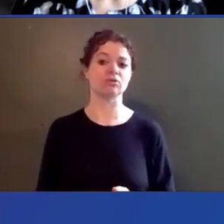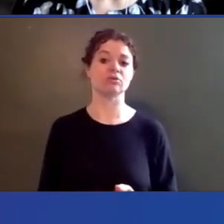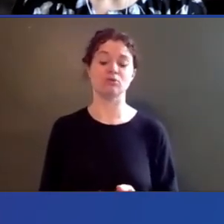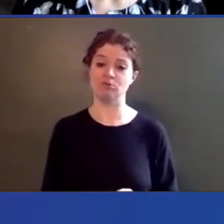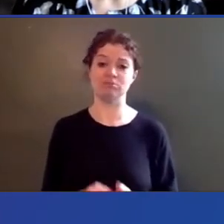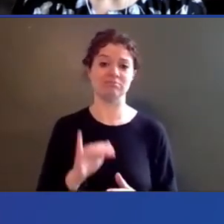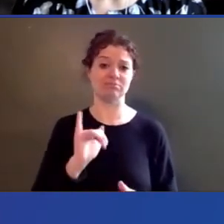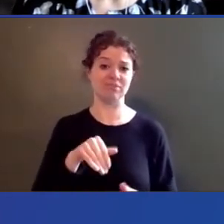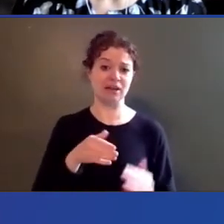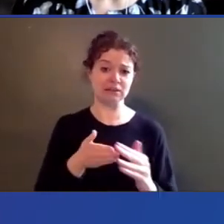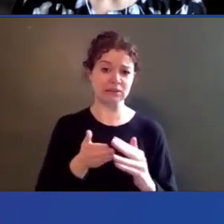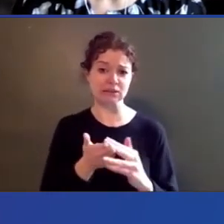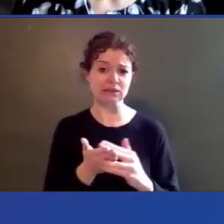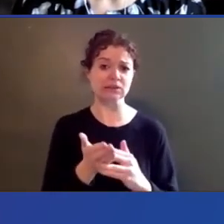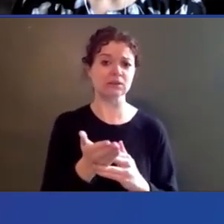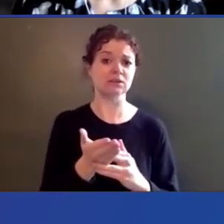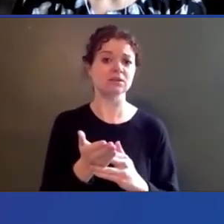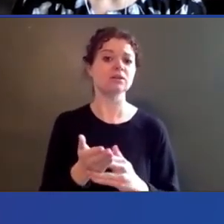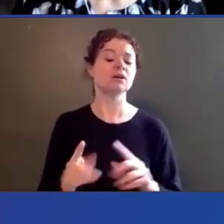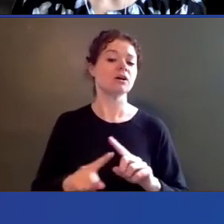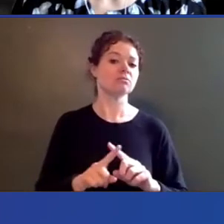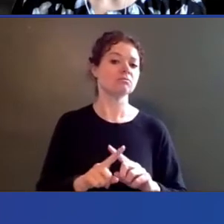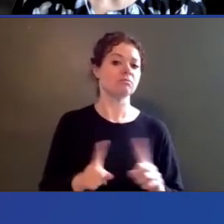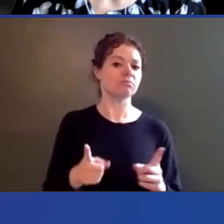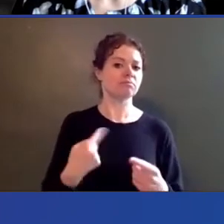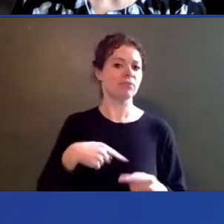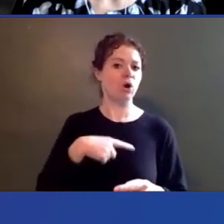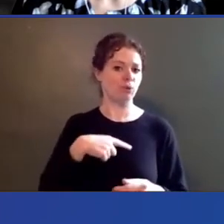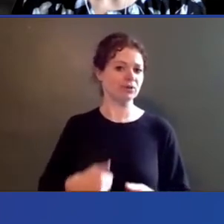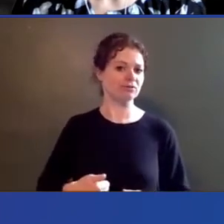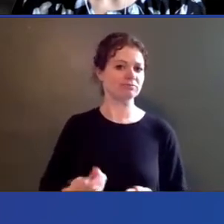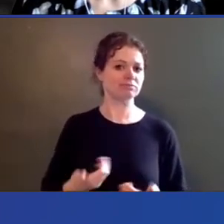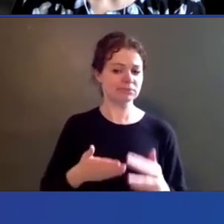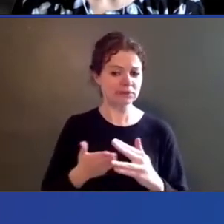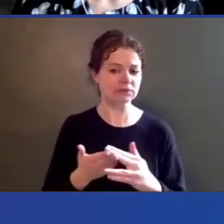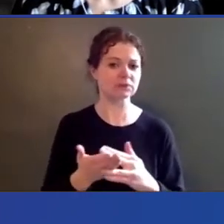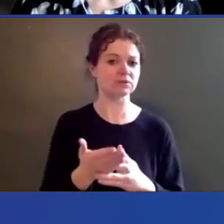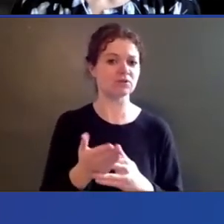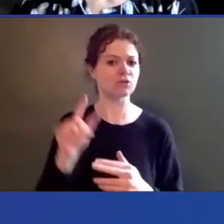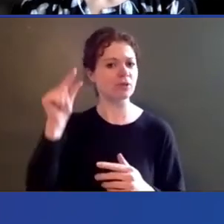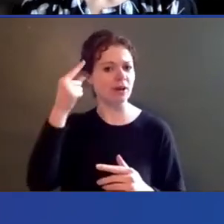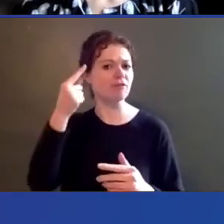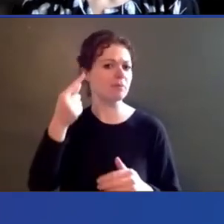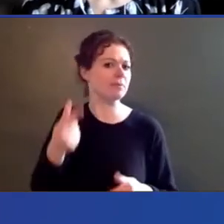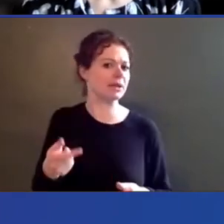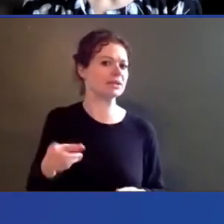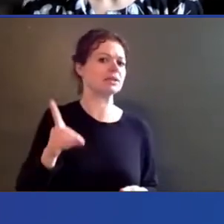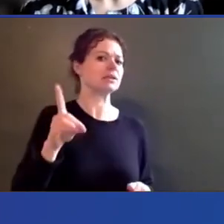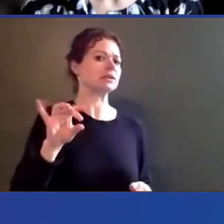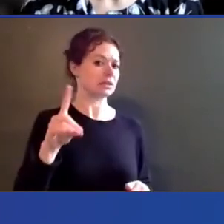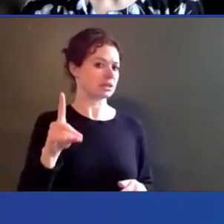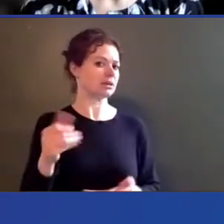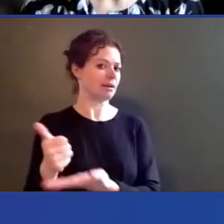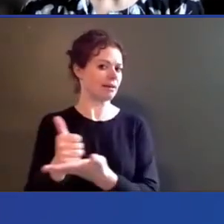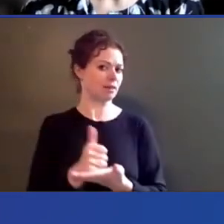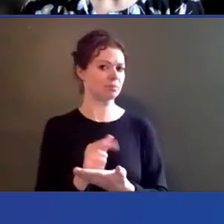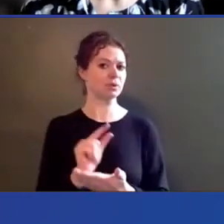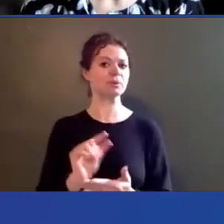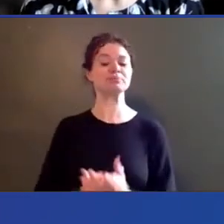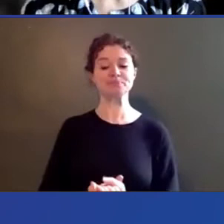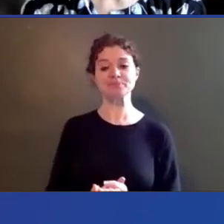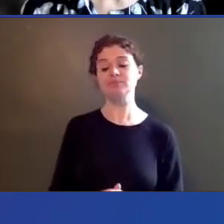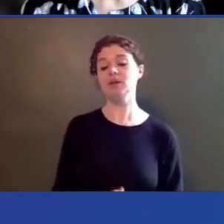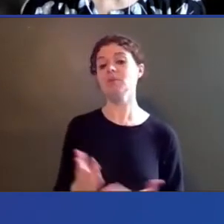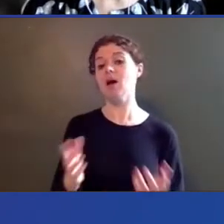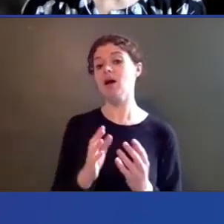but a lot of us got through them. So, and they've helped on many levels, I think, since then too. But for us,